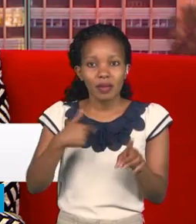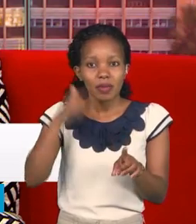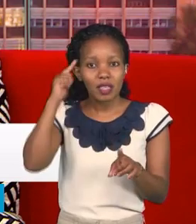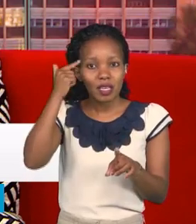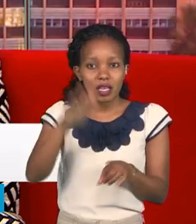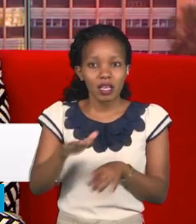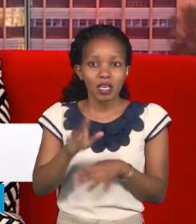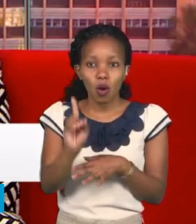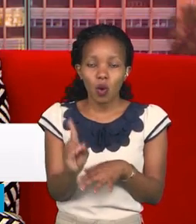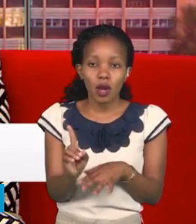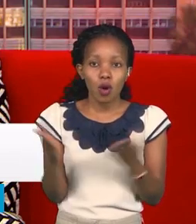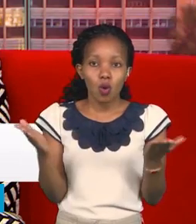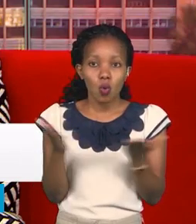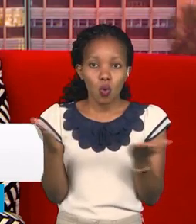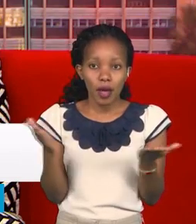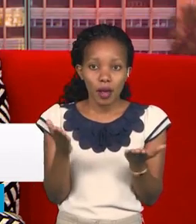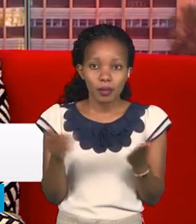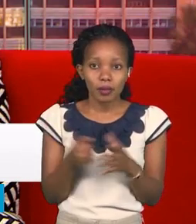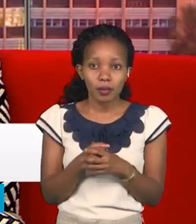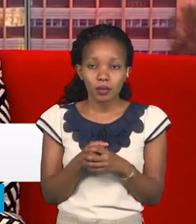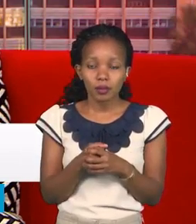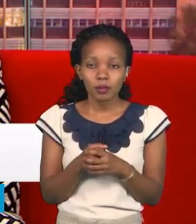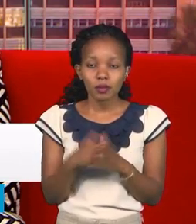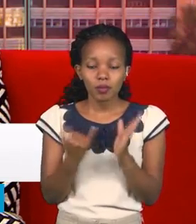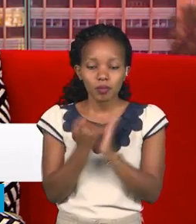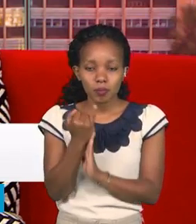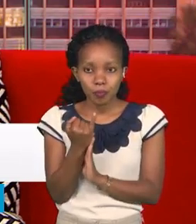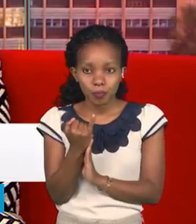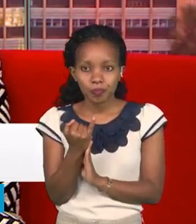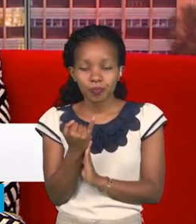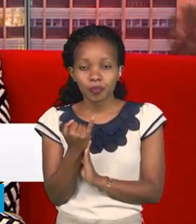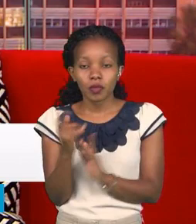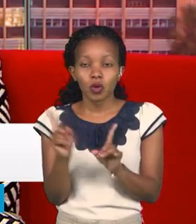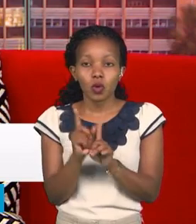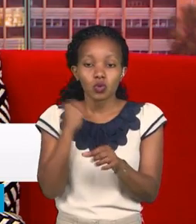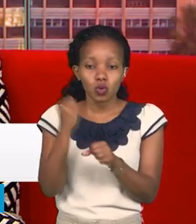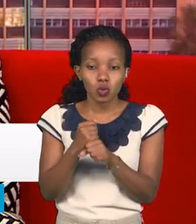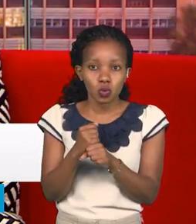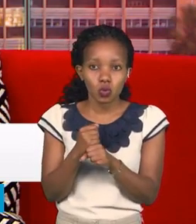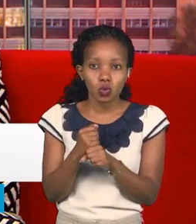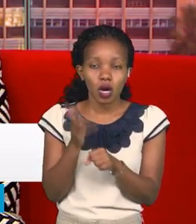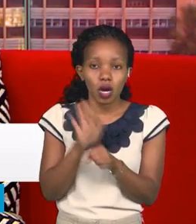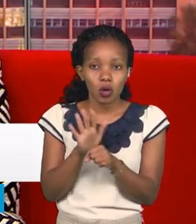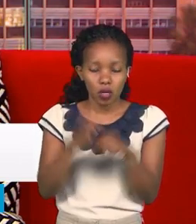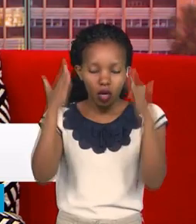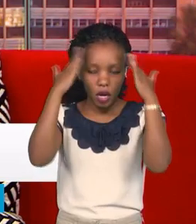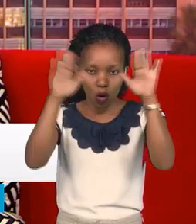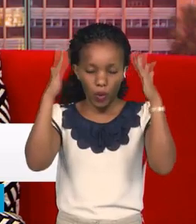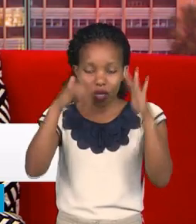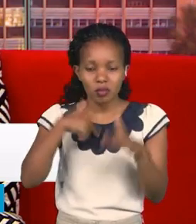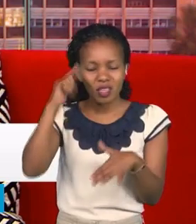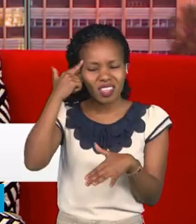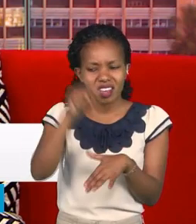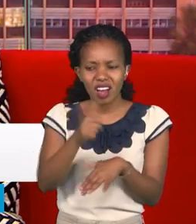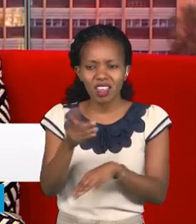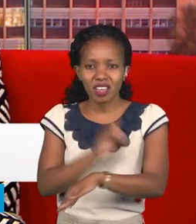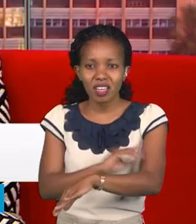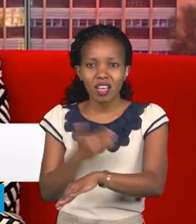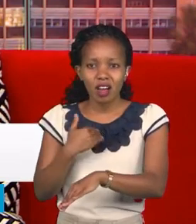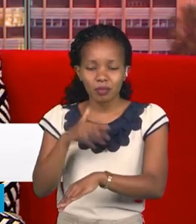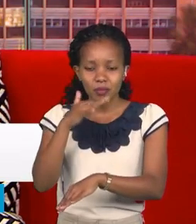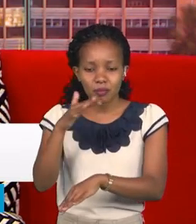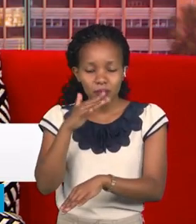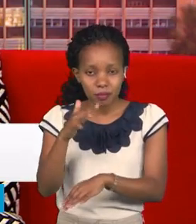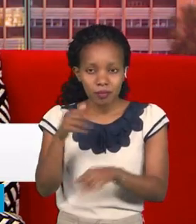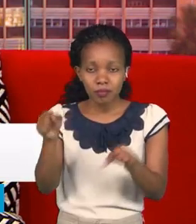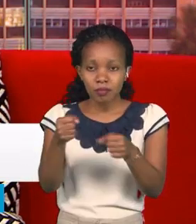area where we need to still improve and do a lot of work is awareness. You see, I think the other day there was a statement in the paper